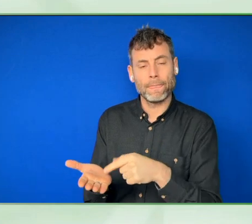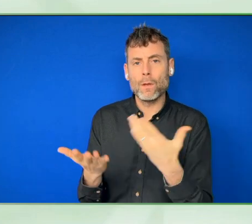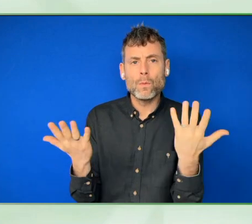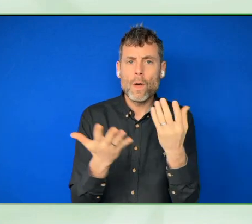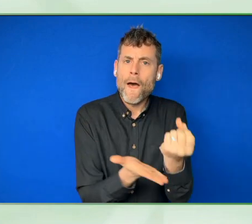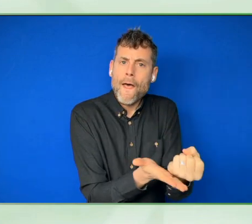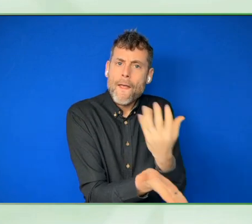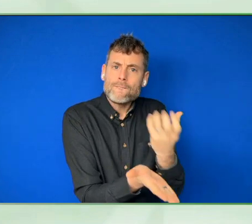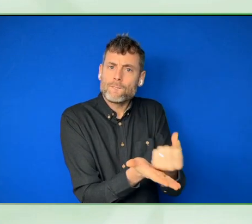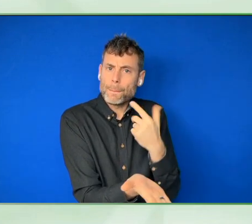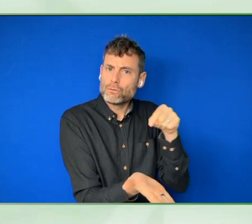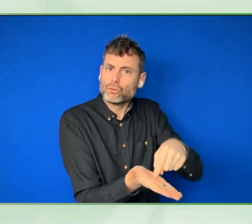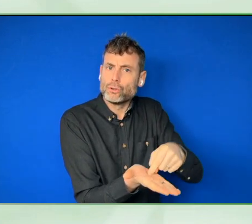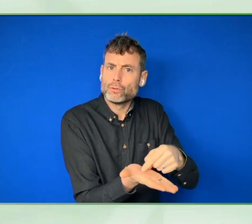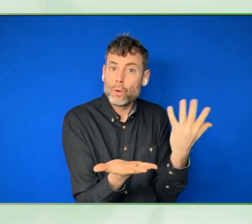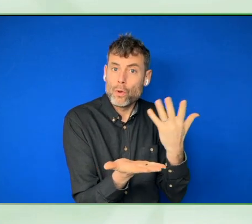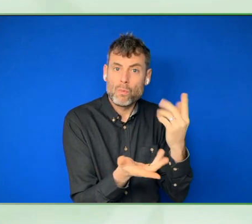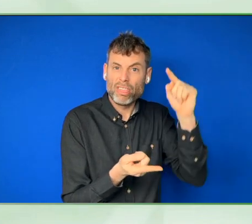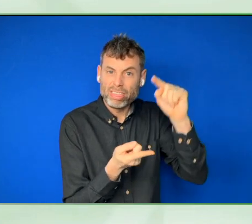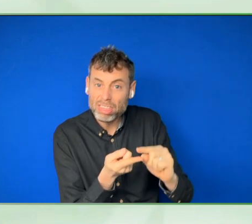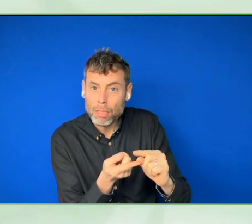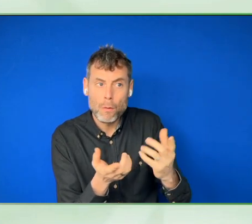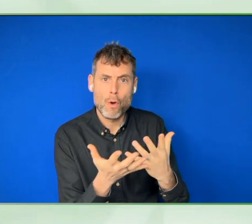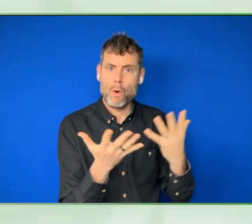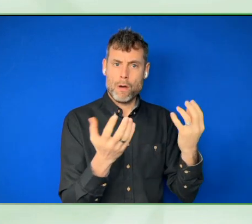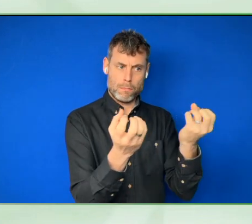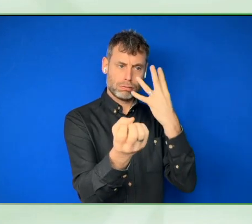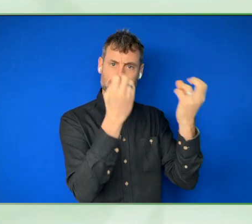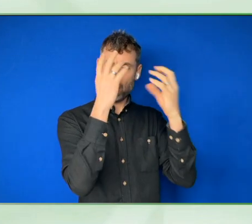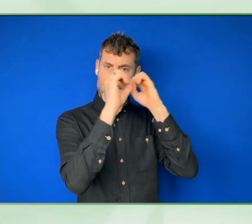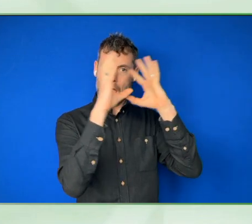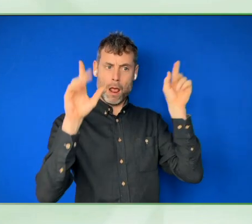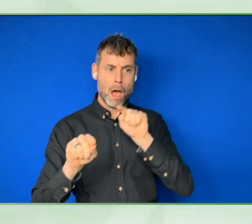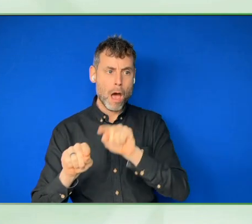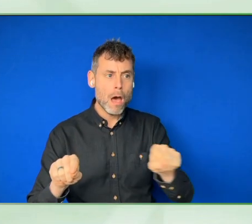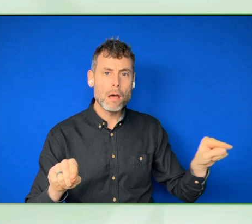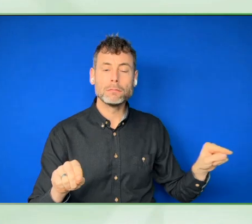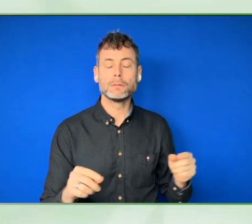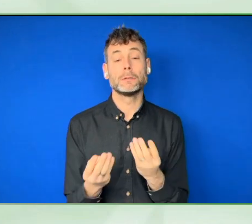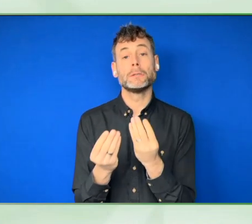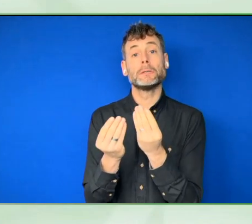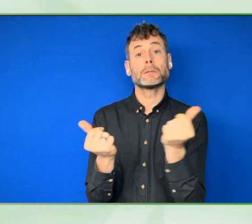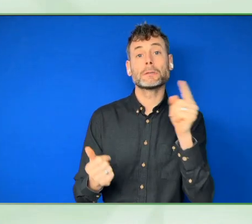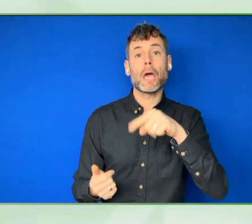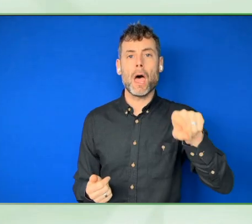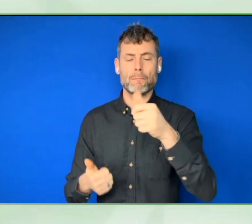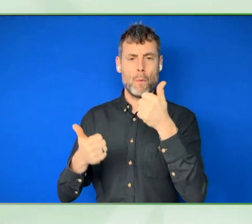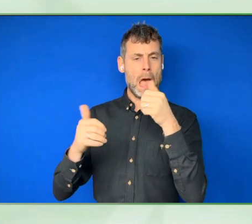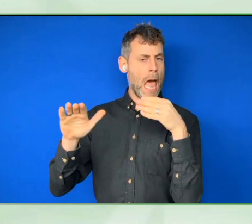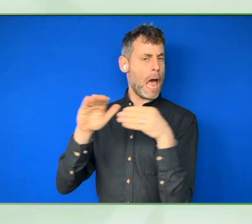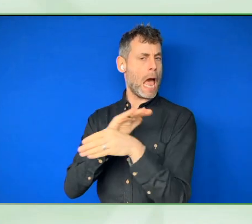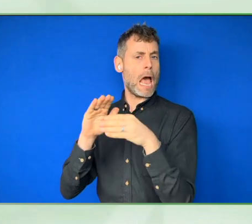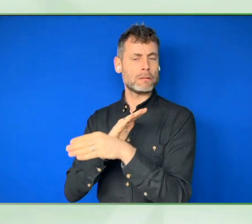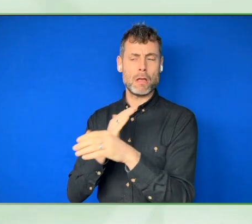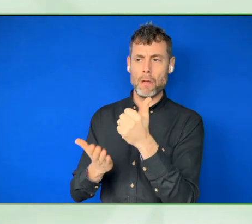Some of us have had an easier time accessing healthcare, some of us less easy. So all these